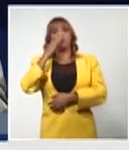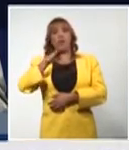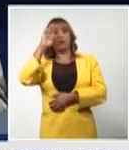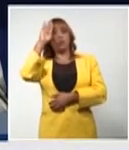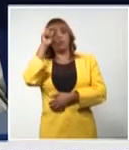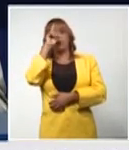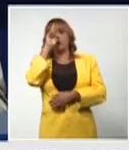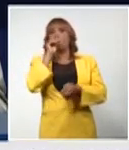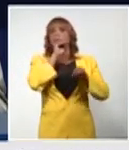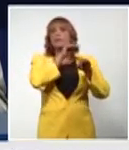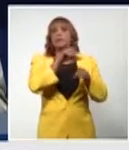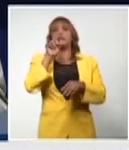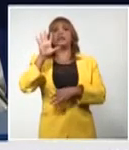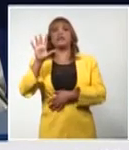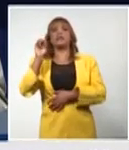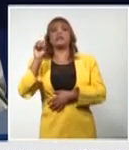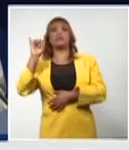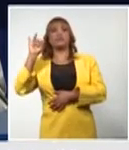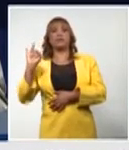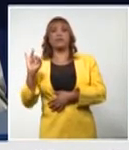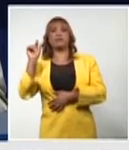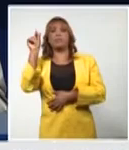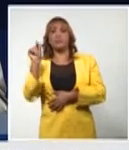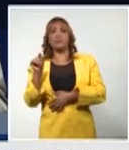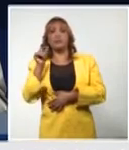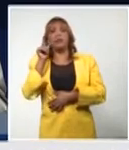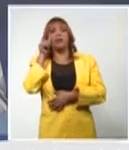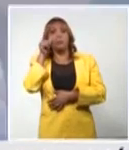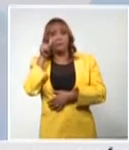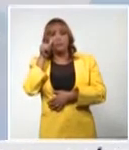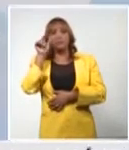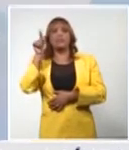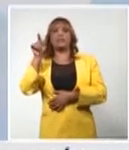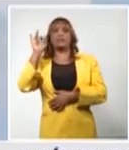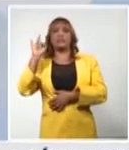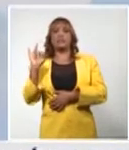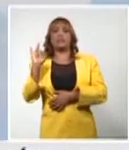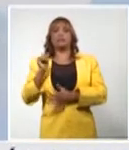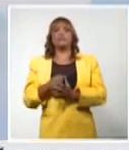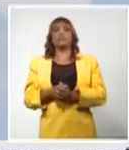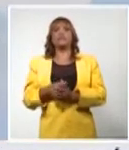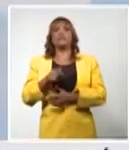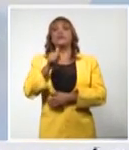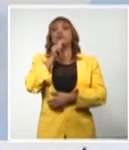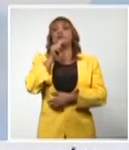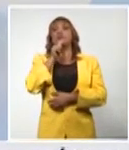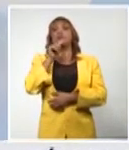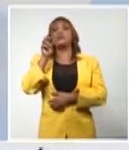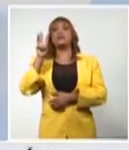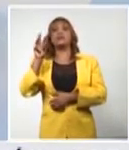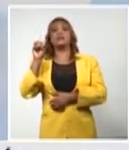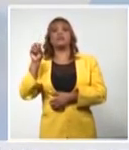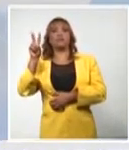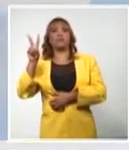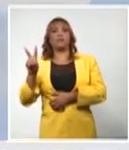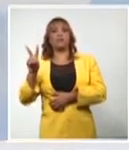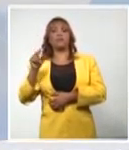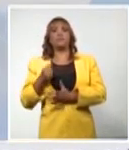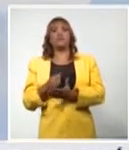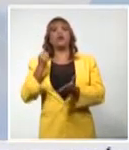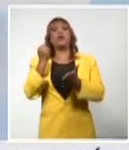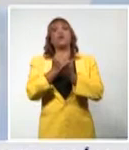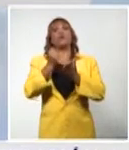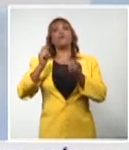507 people are hospitalized in Cuba, 17 are under observation, there are 302